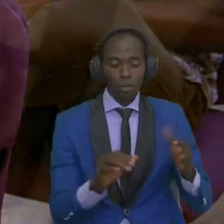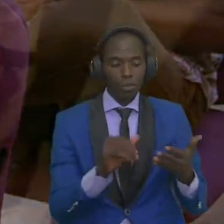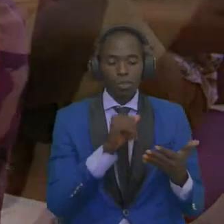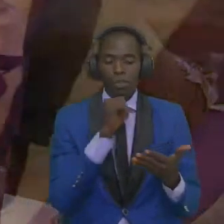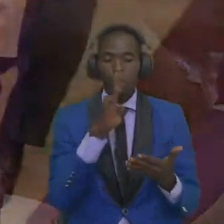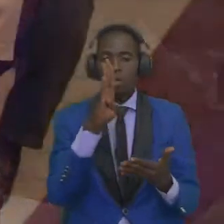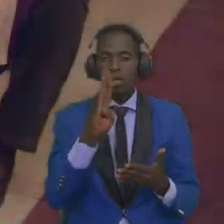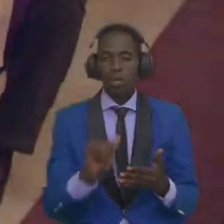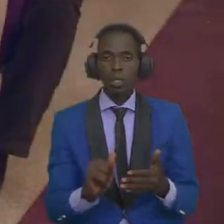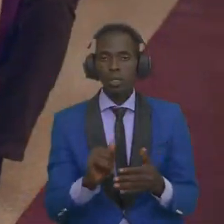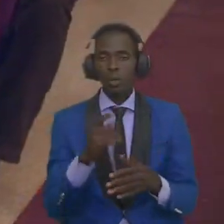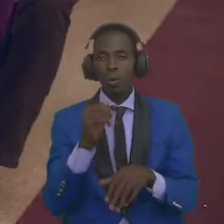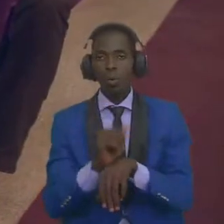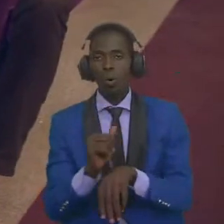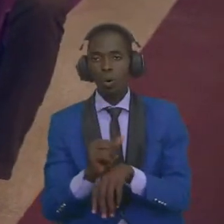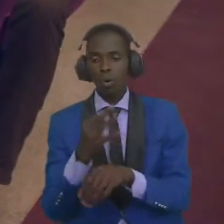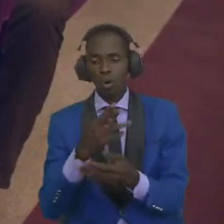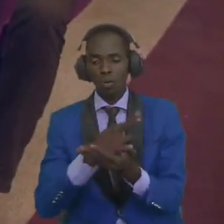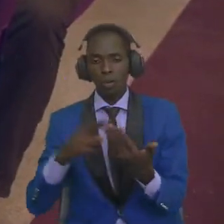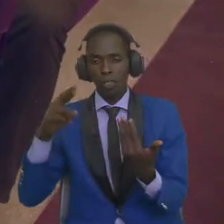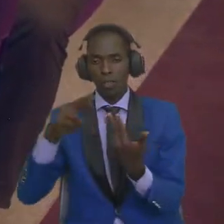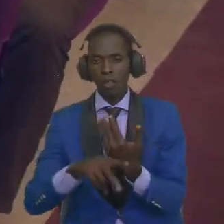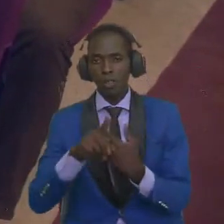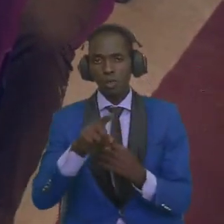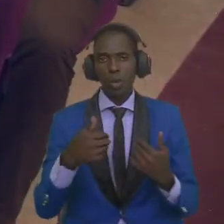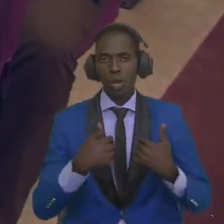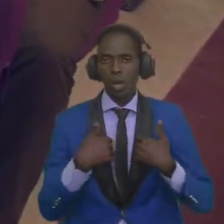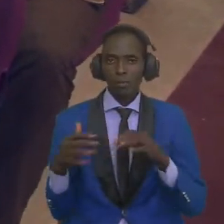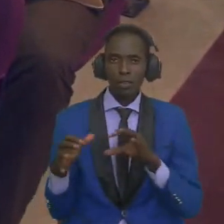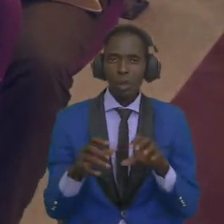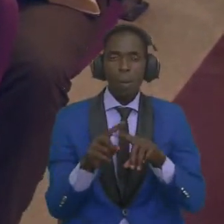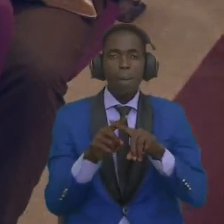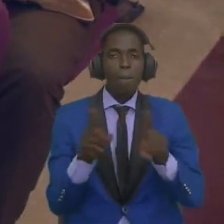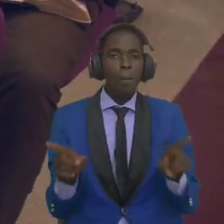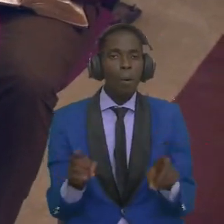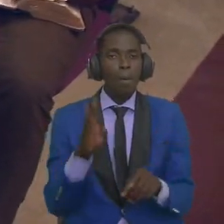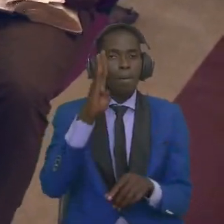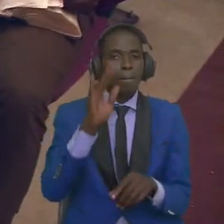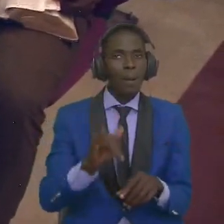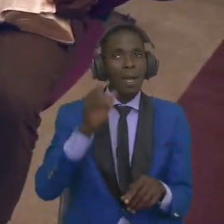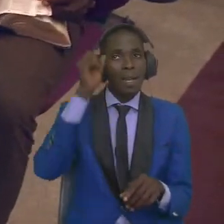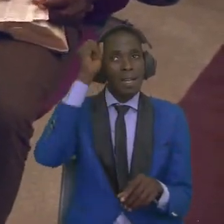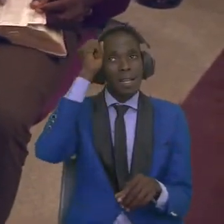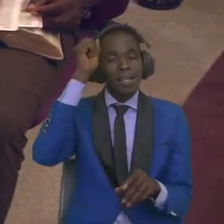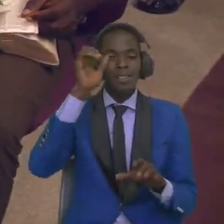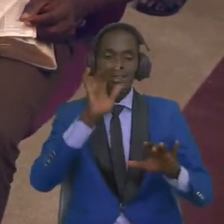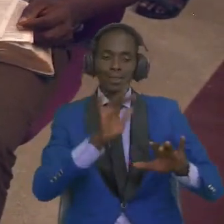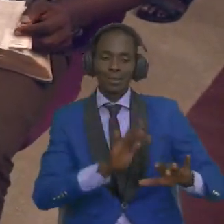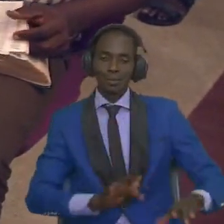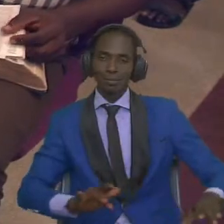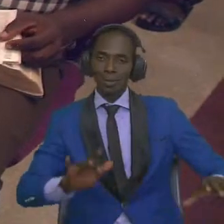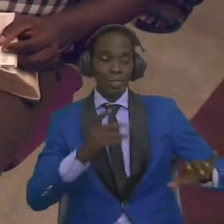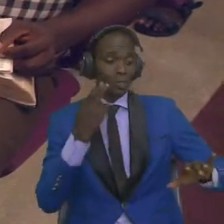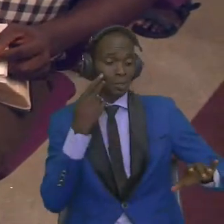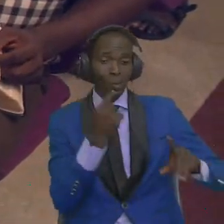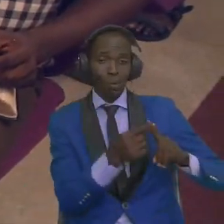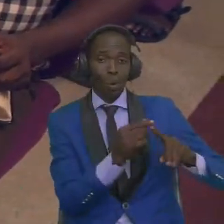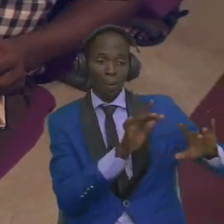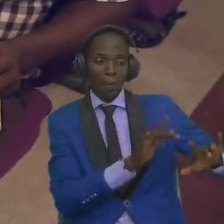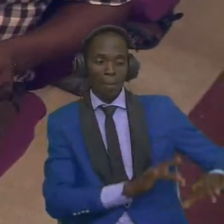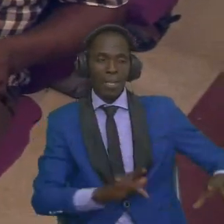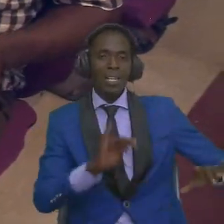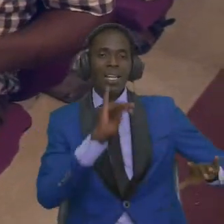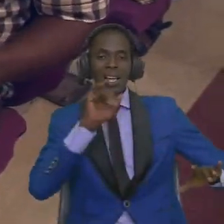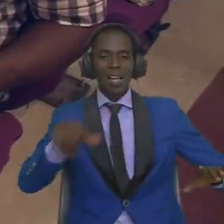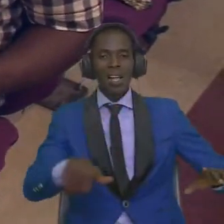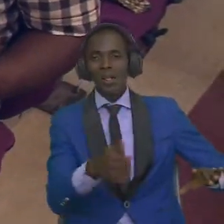of righteousness which we have done, but according to his mercy. That's another word for grace.